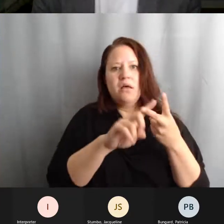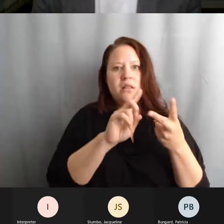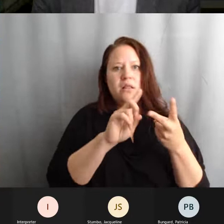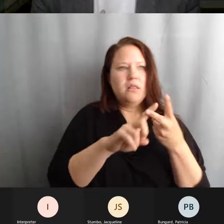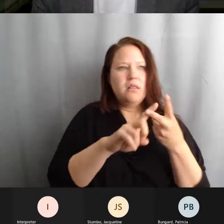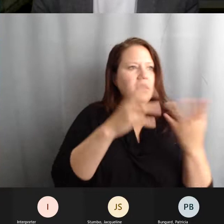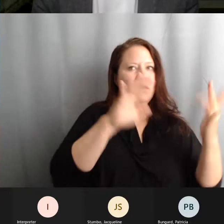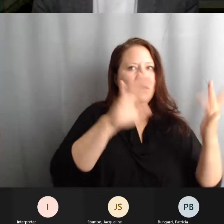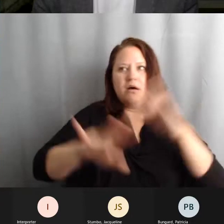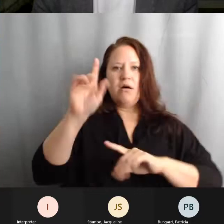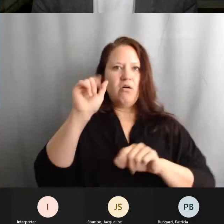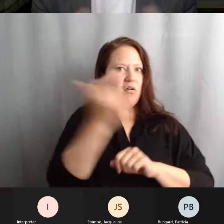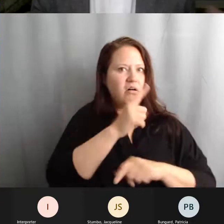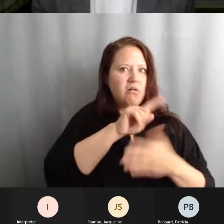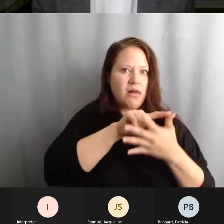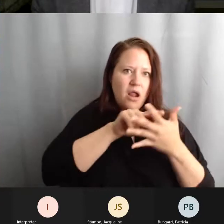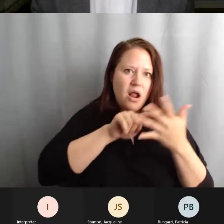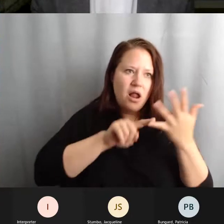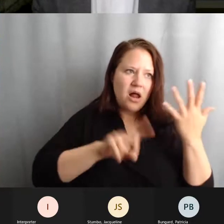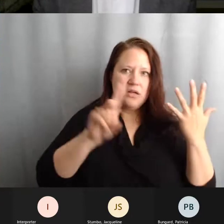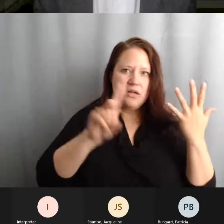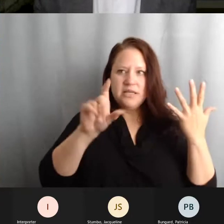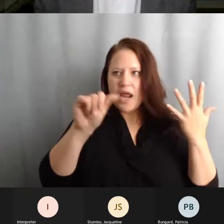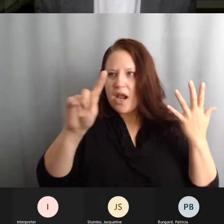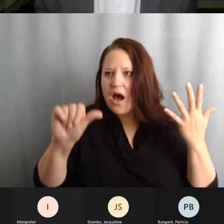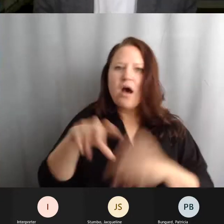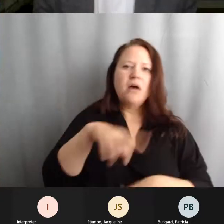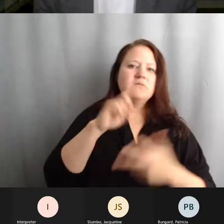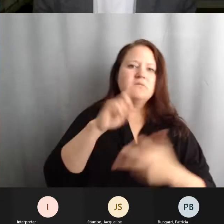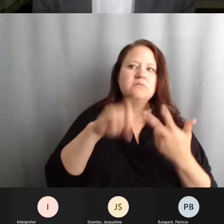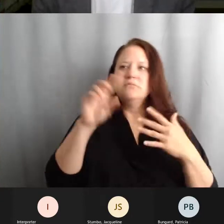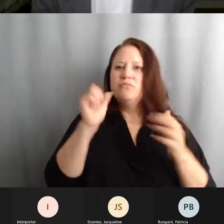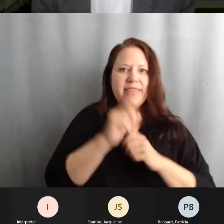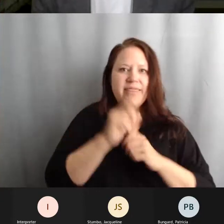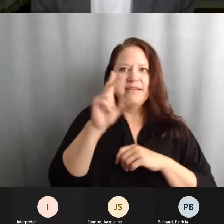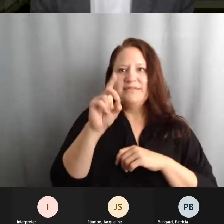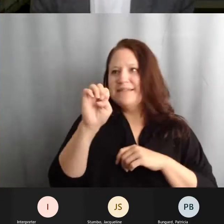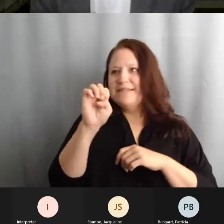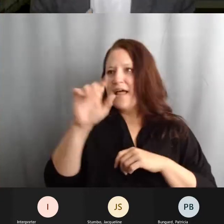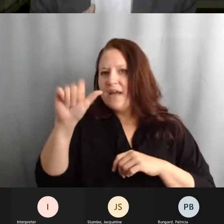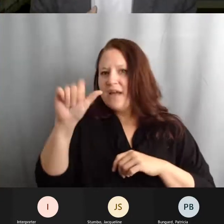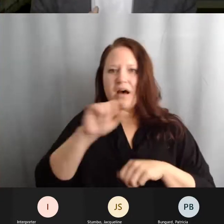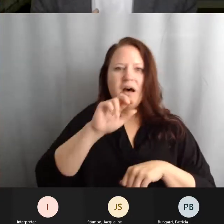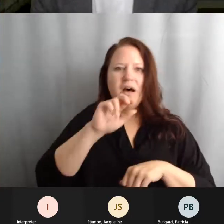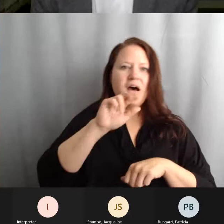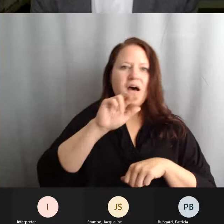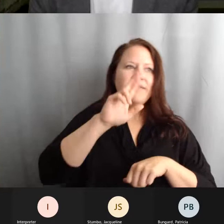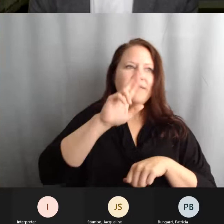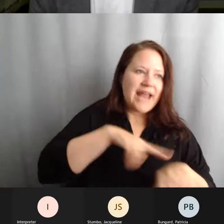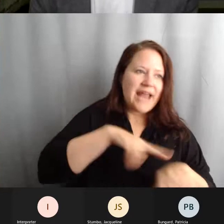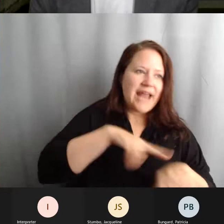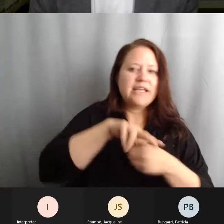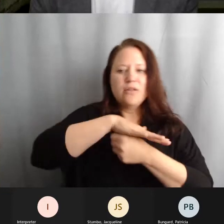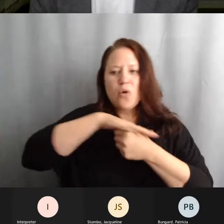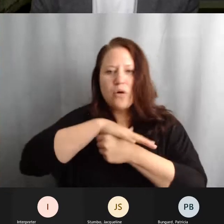epidemiology, and the data that we have at our disposal nationally, at the state level, and